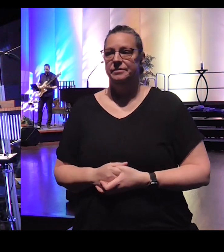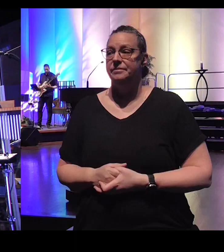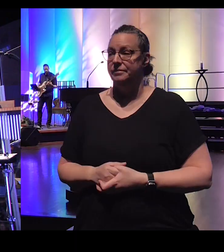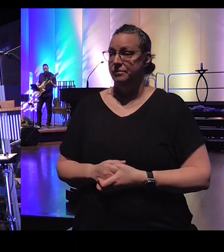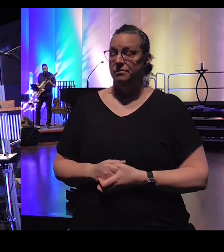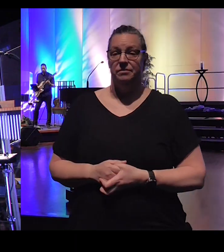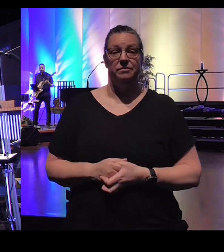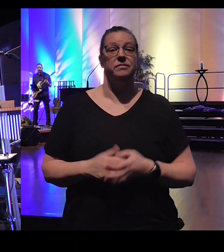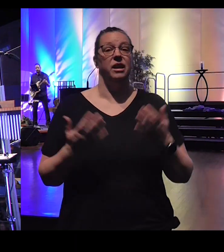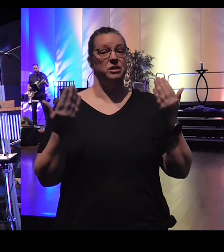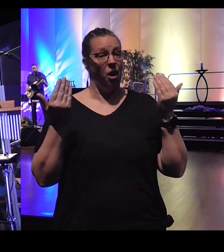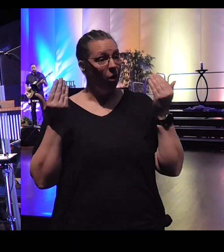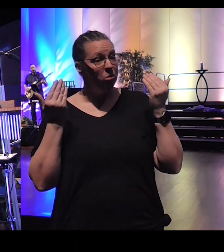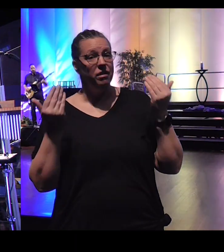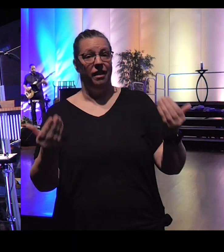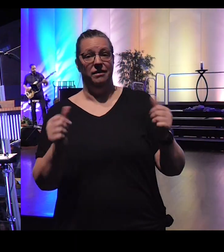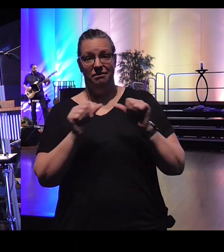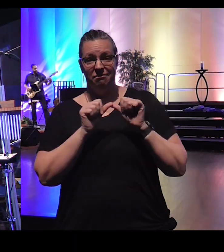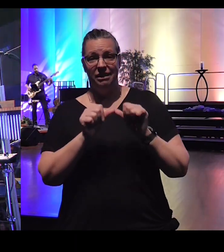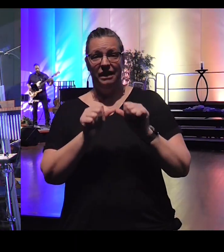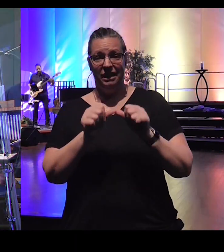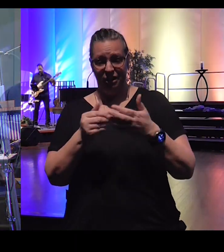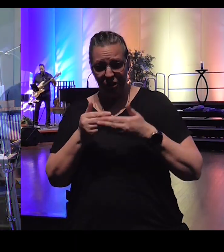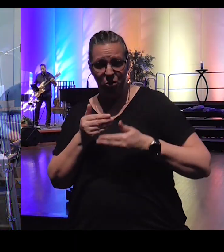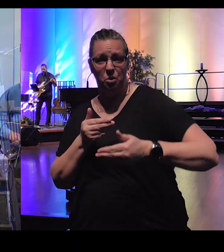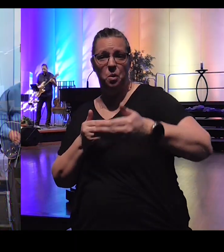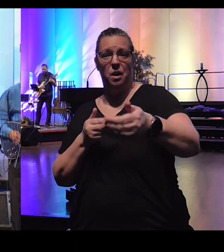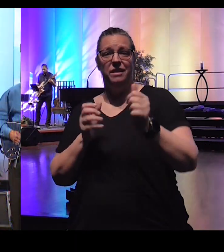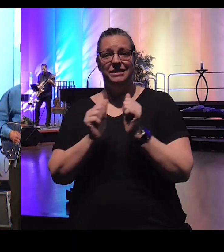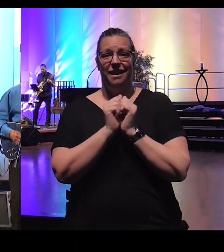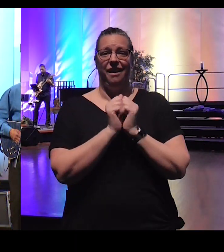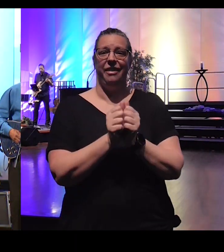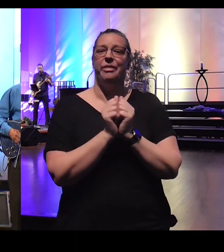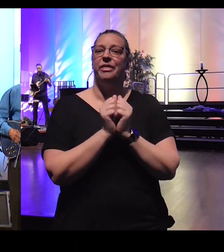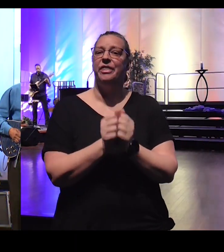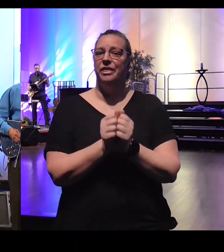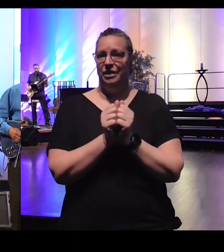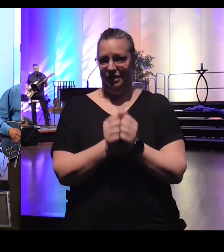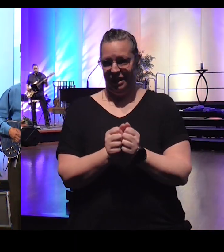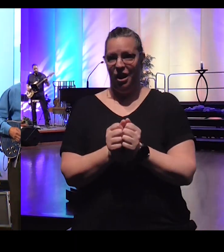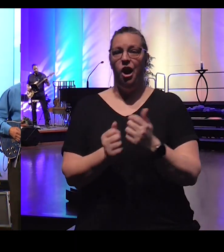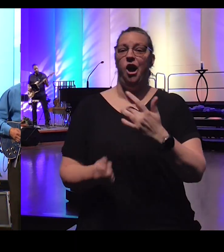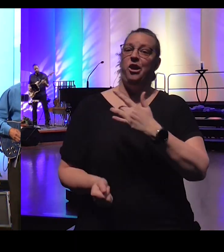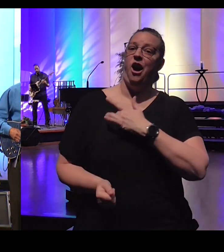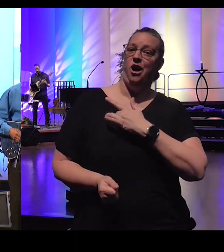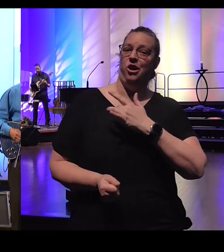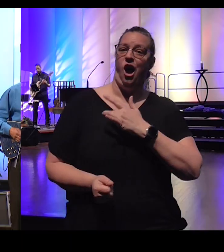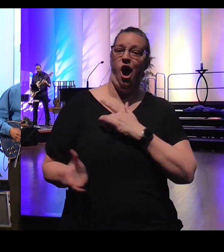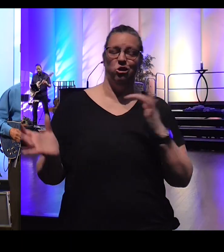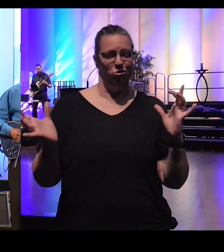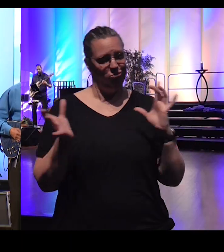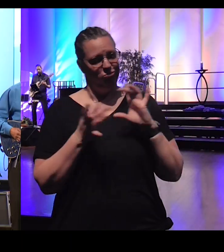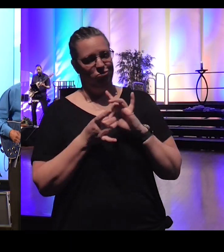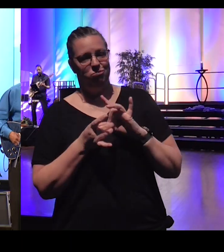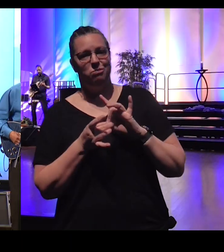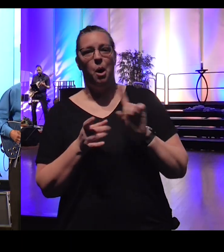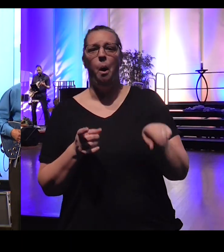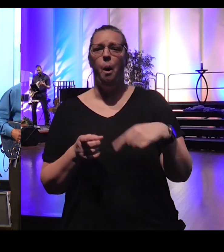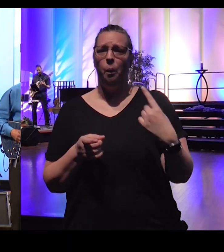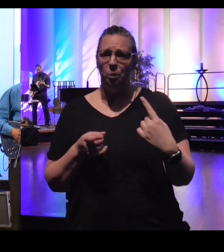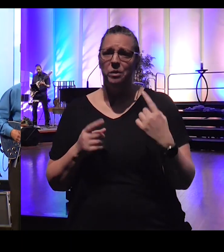Let's continue this journey together. Through our hearts is the only way